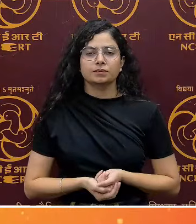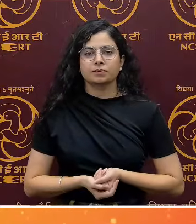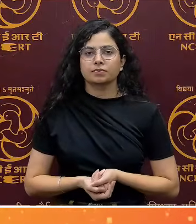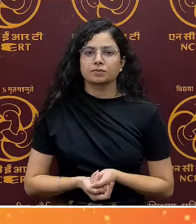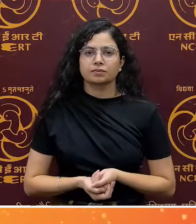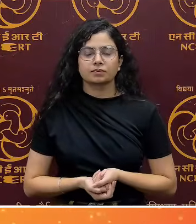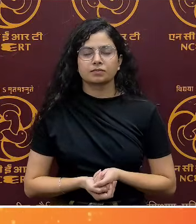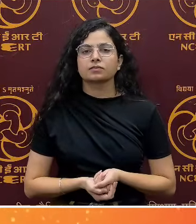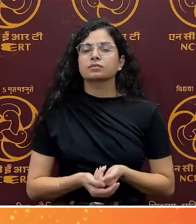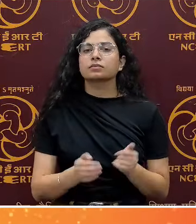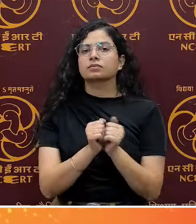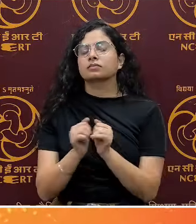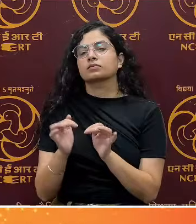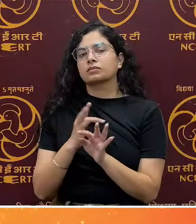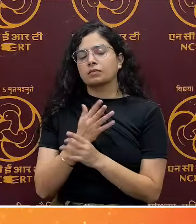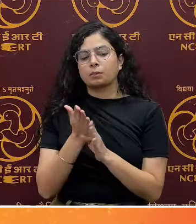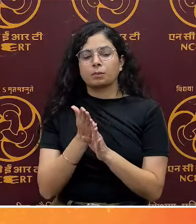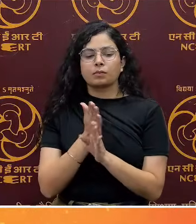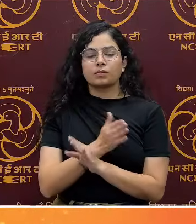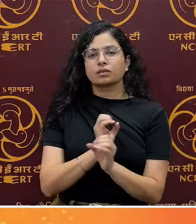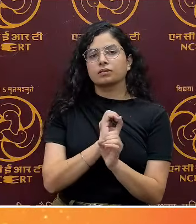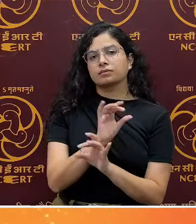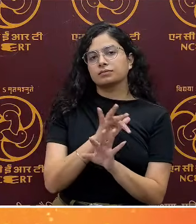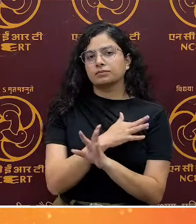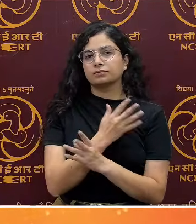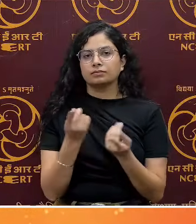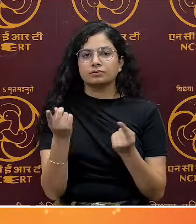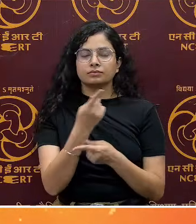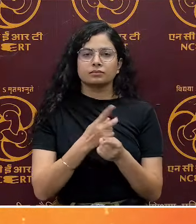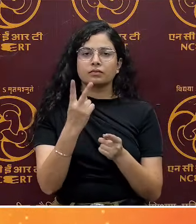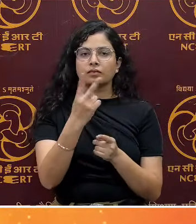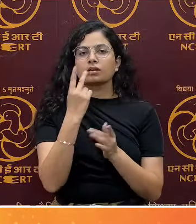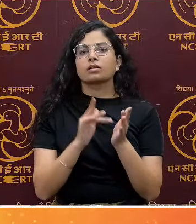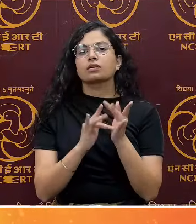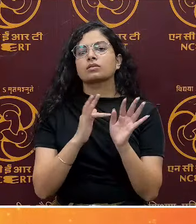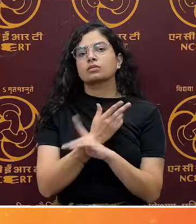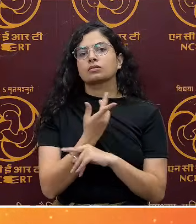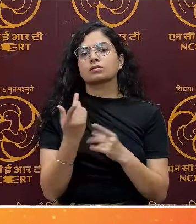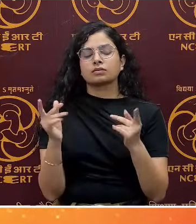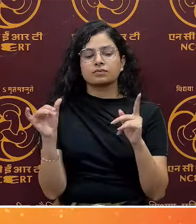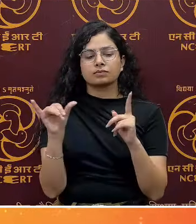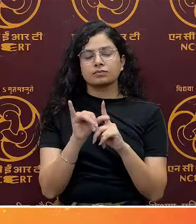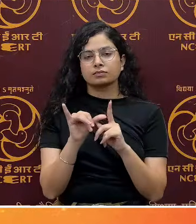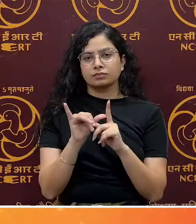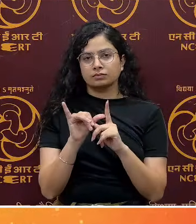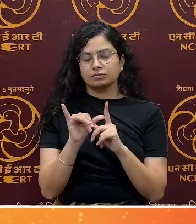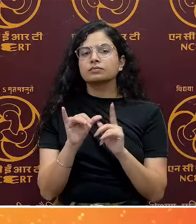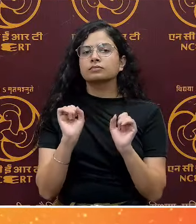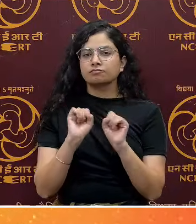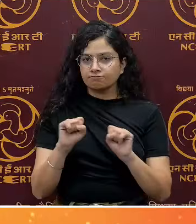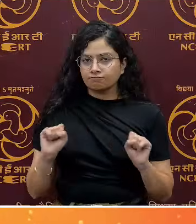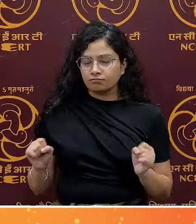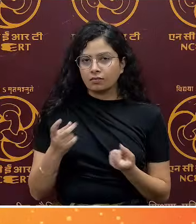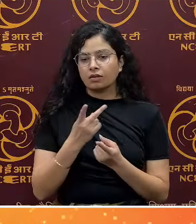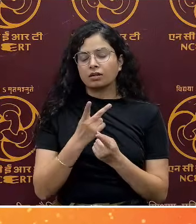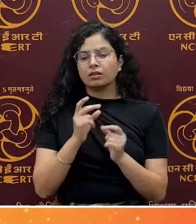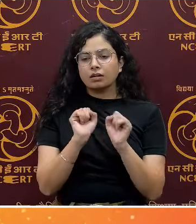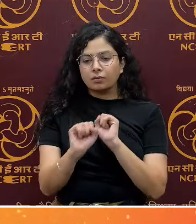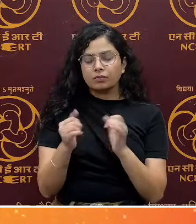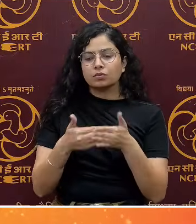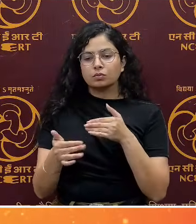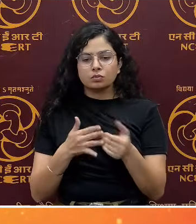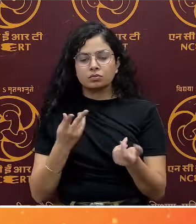diksha.training@ciet.nic.in. And as I earlier mentioned, you are also watching us live on our YouTube handle. So yes, you can also drop your queries,